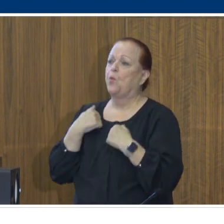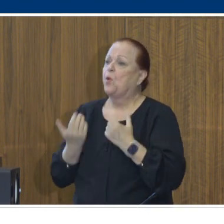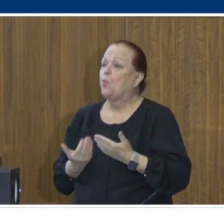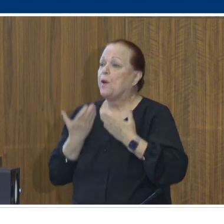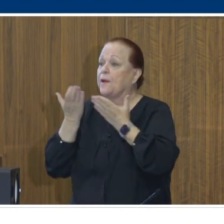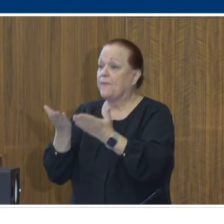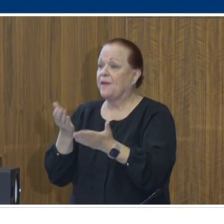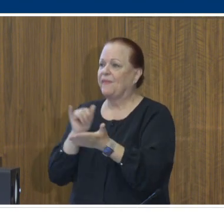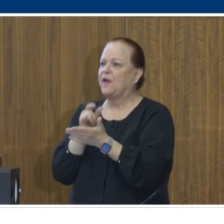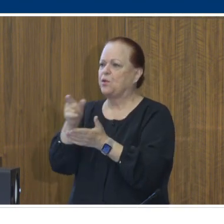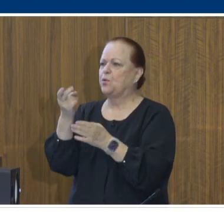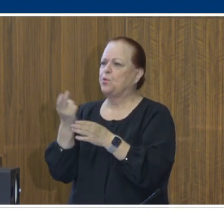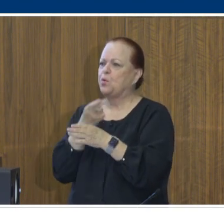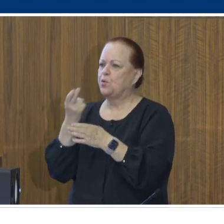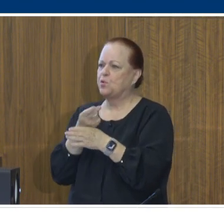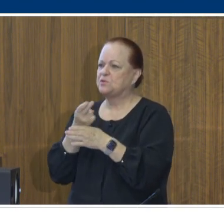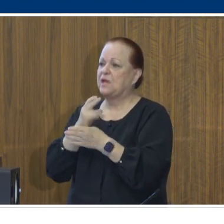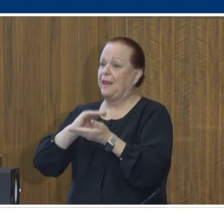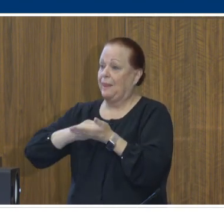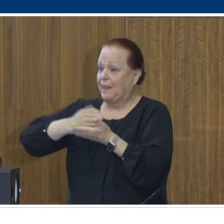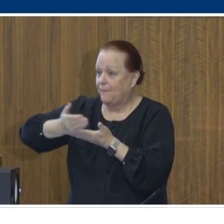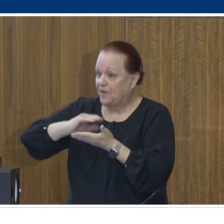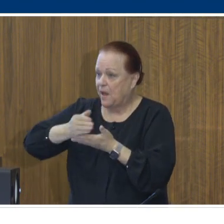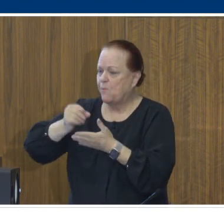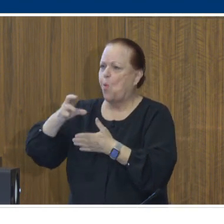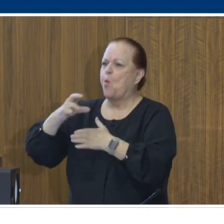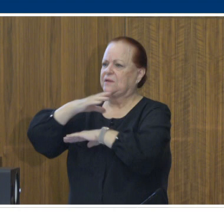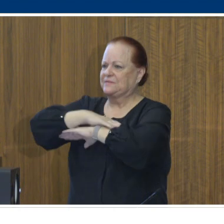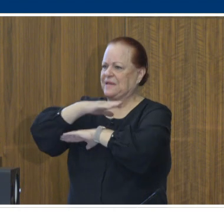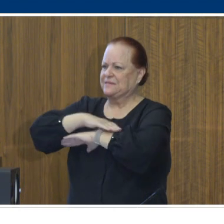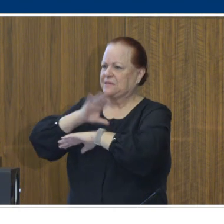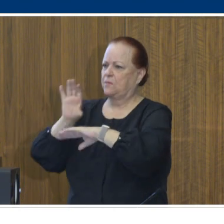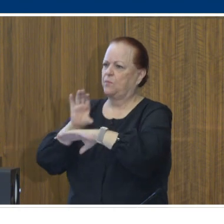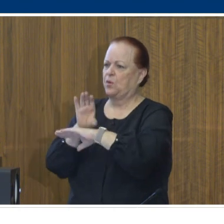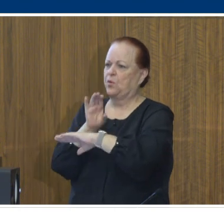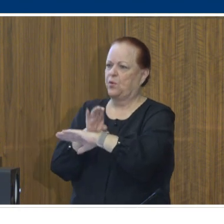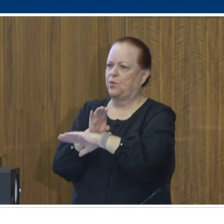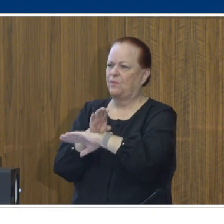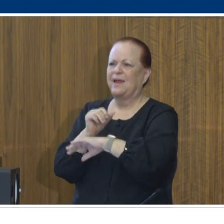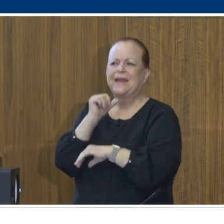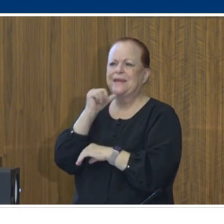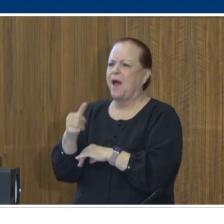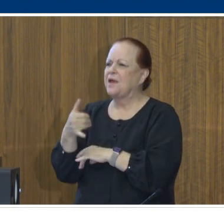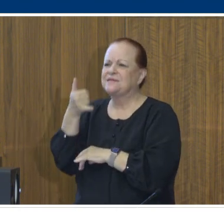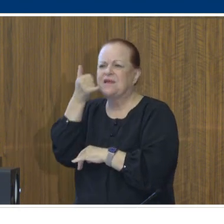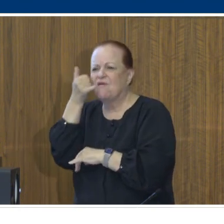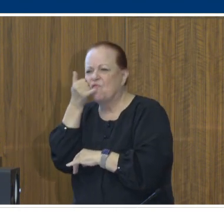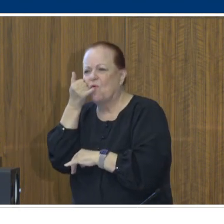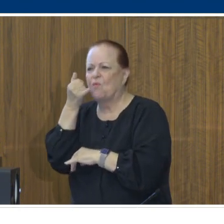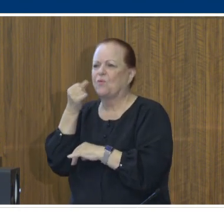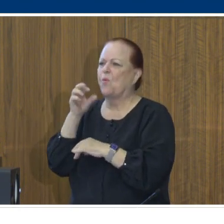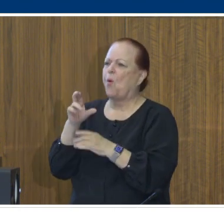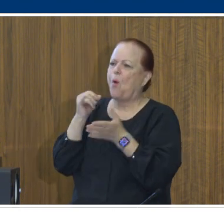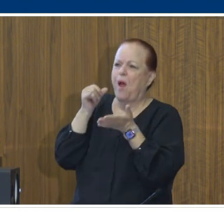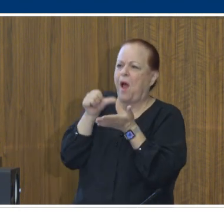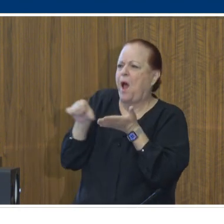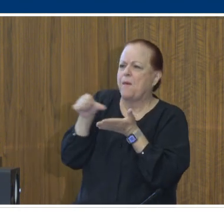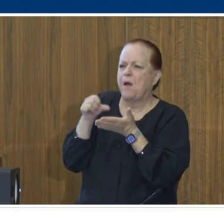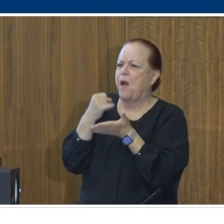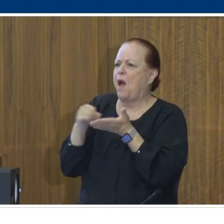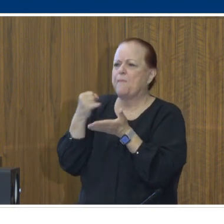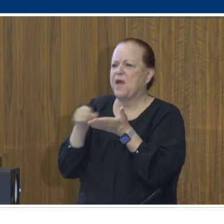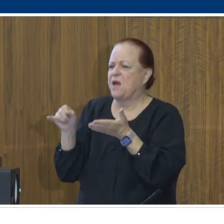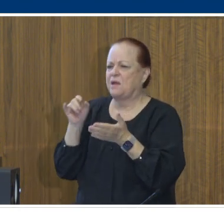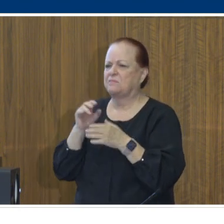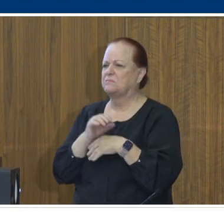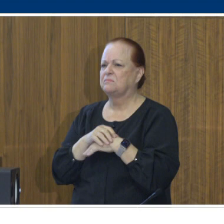use a desktop or a laptop computer. As you can imagine, it could be very difficult to draw maps on a smartphone screen